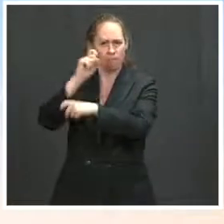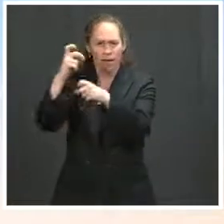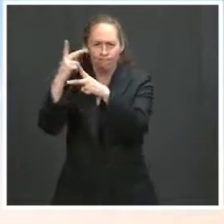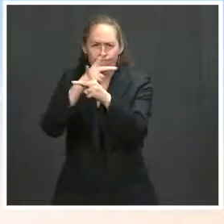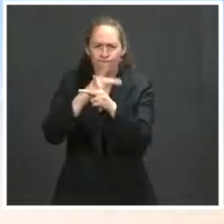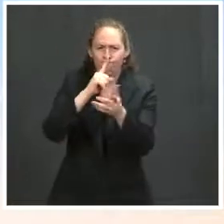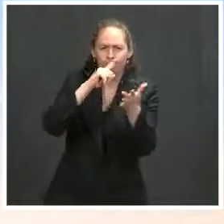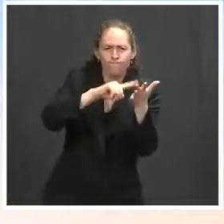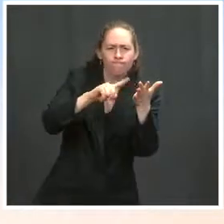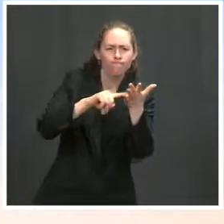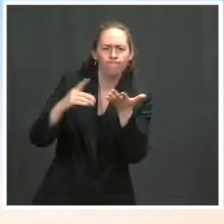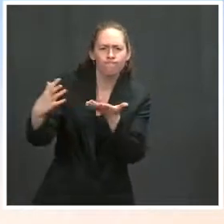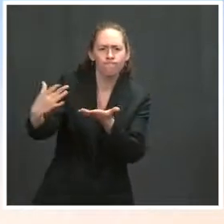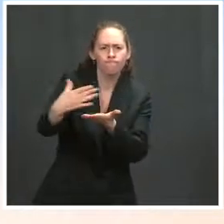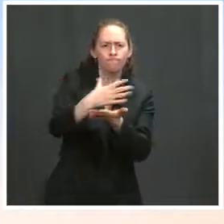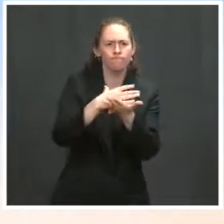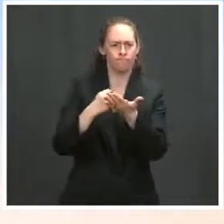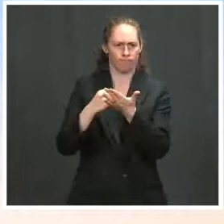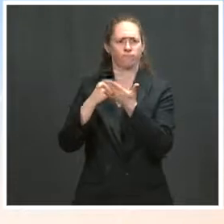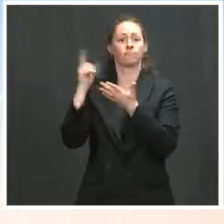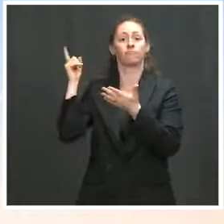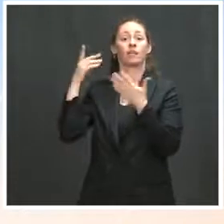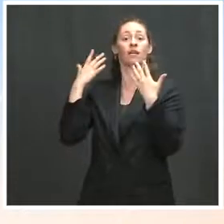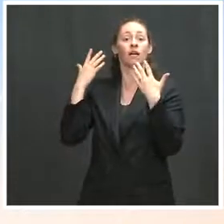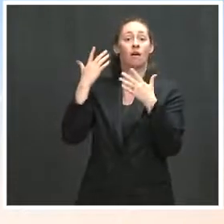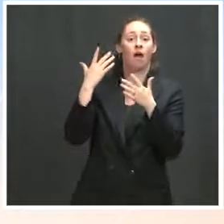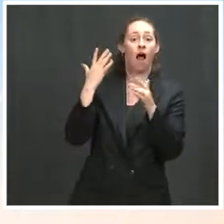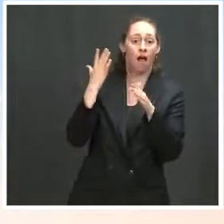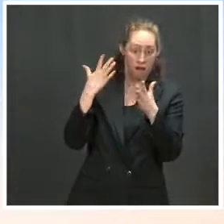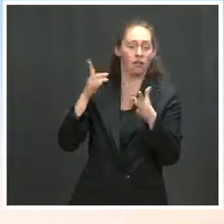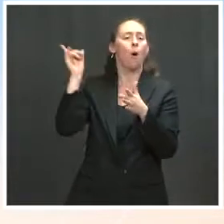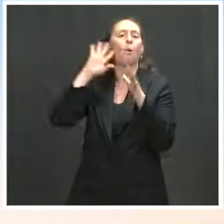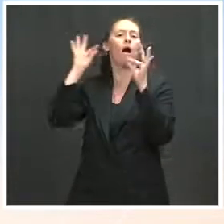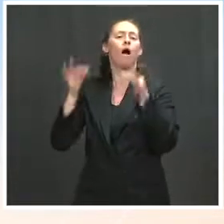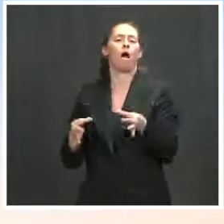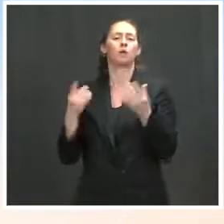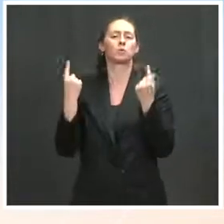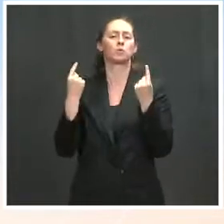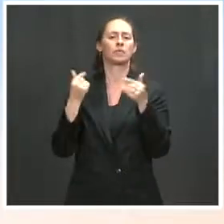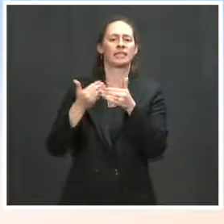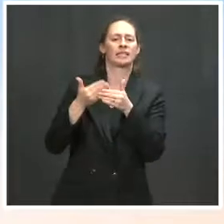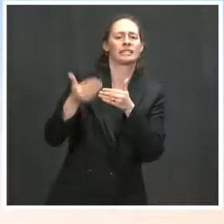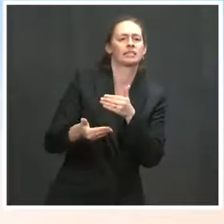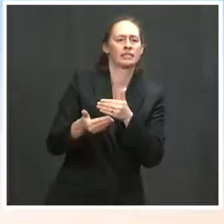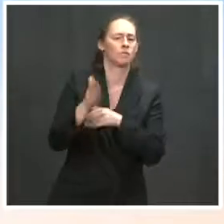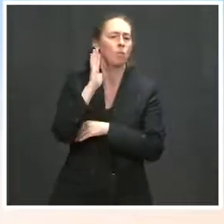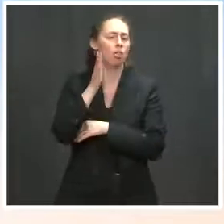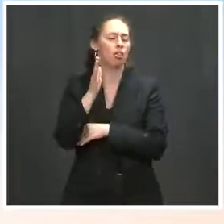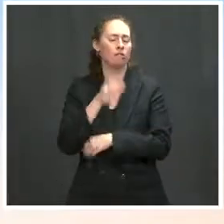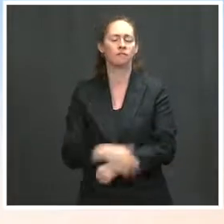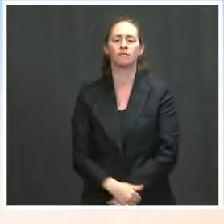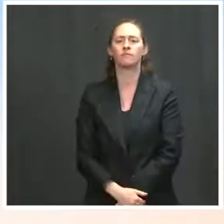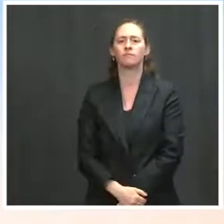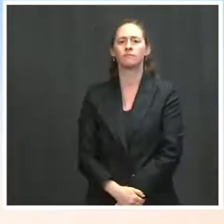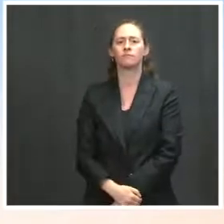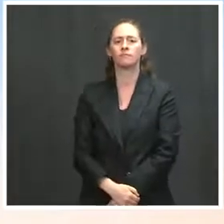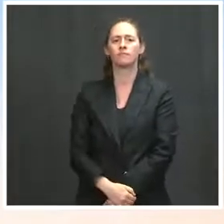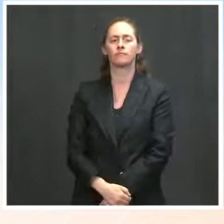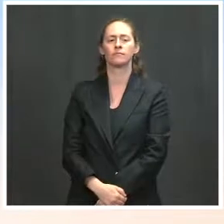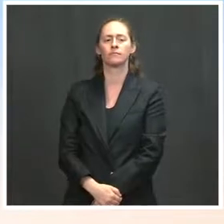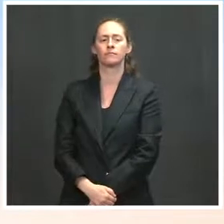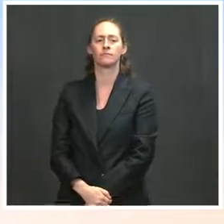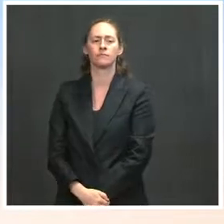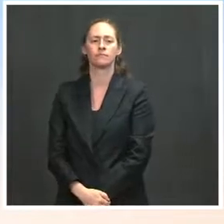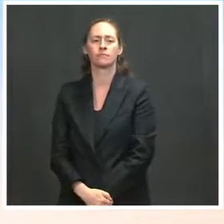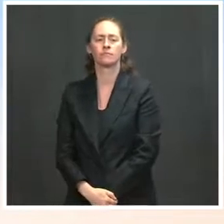that next step. Yeah. Thank you. Has the president been briefed yet this morning on the shooting in San Jose, California,